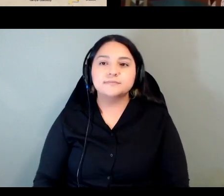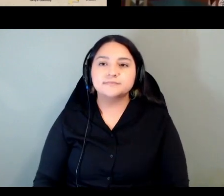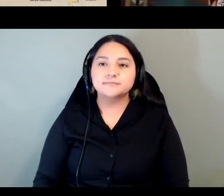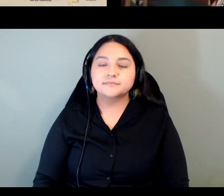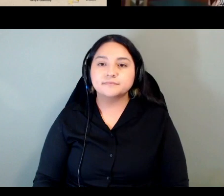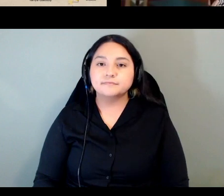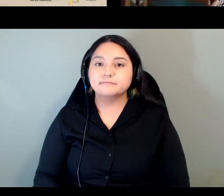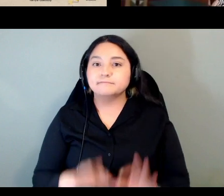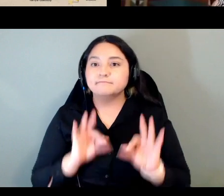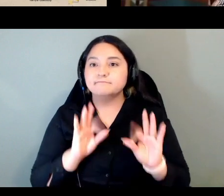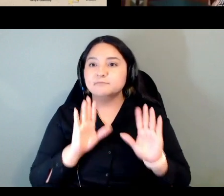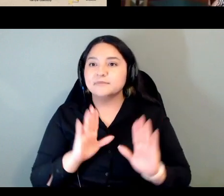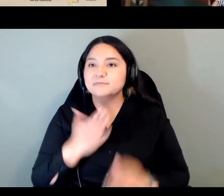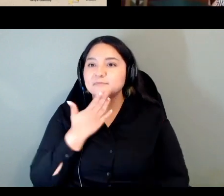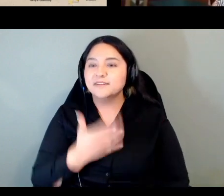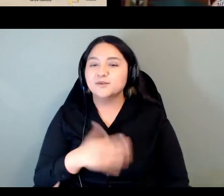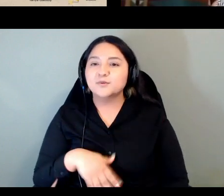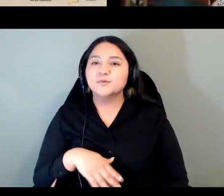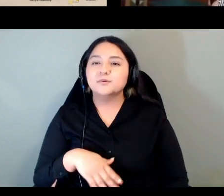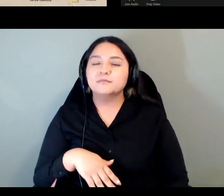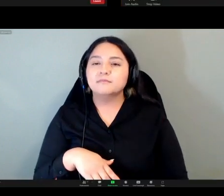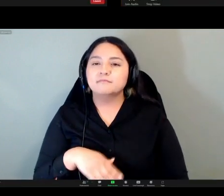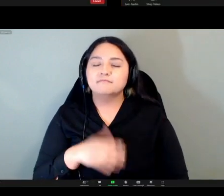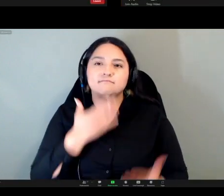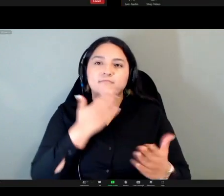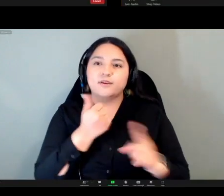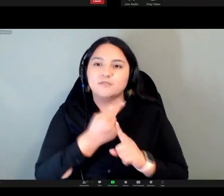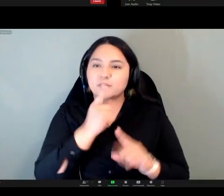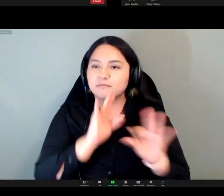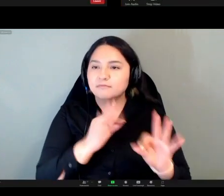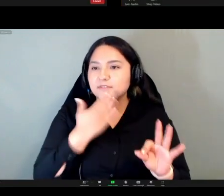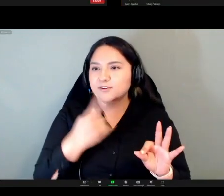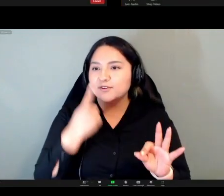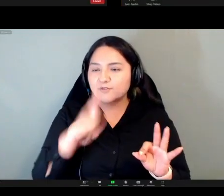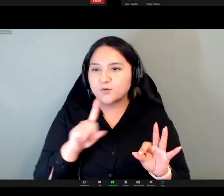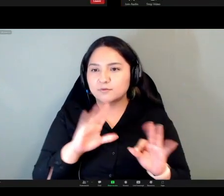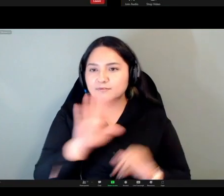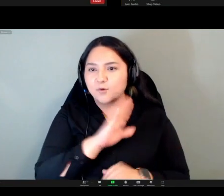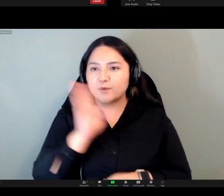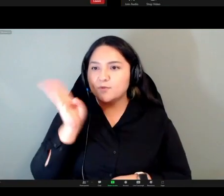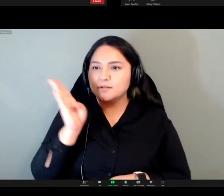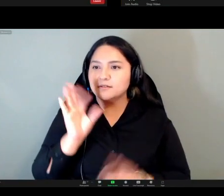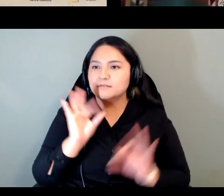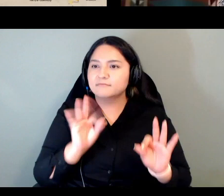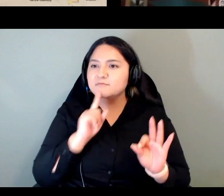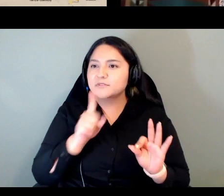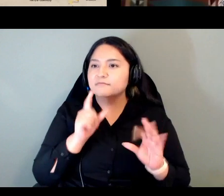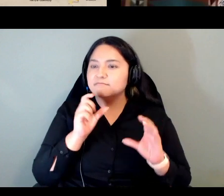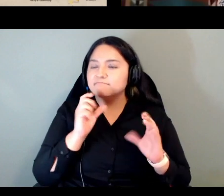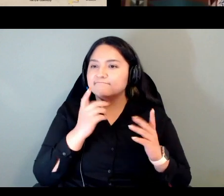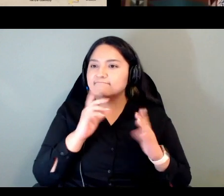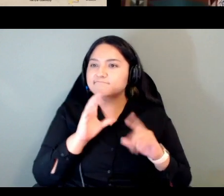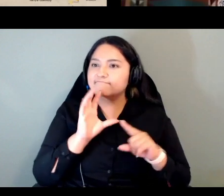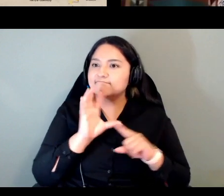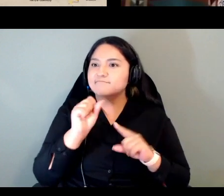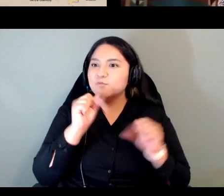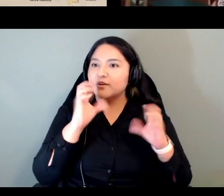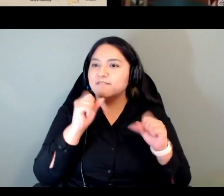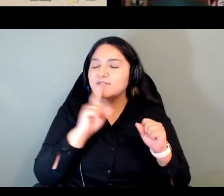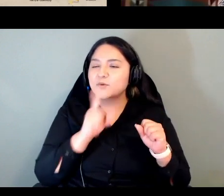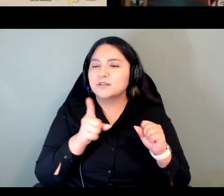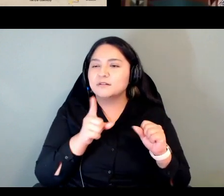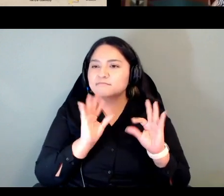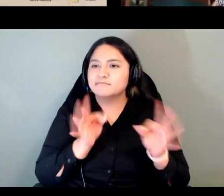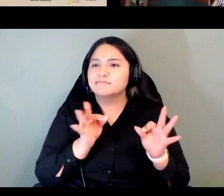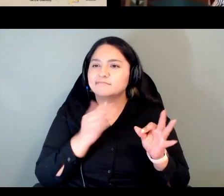Fantastic. Thank you, everyone. And thank you for that wonderful presentation. Really excellent points